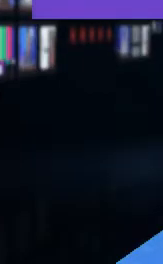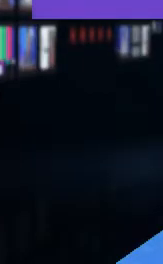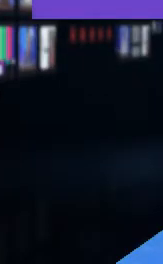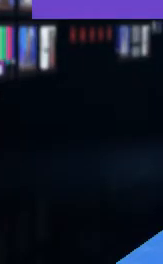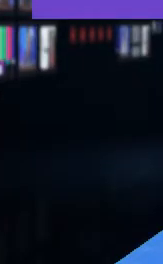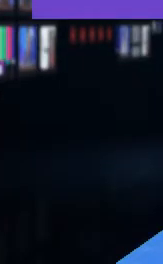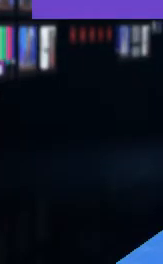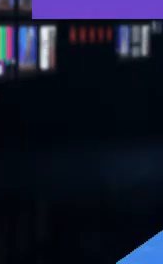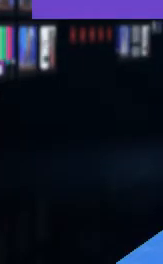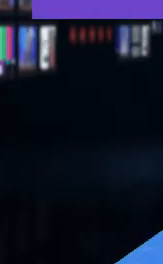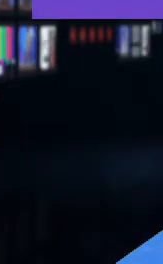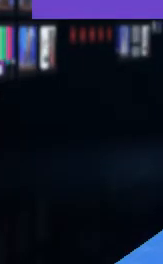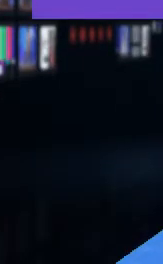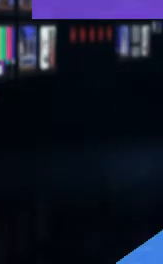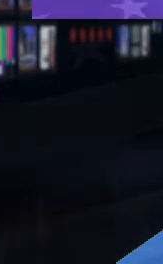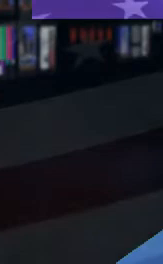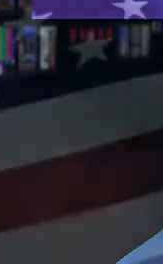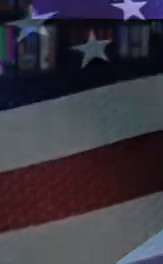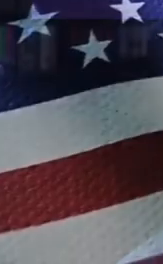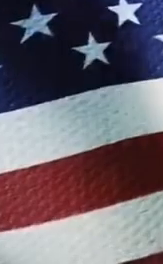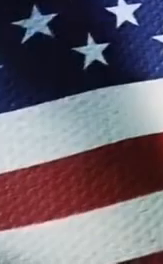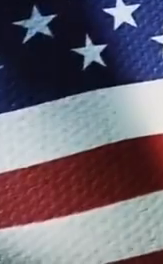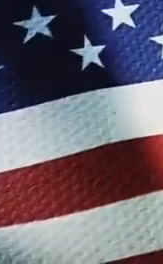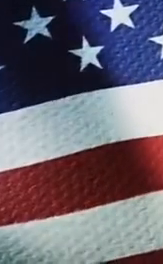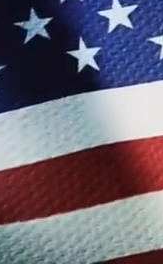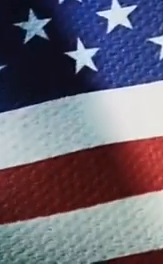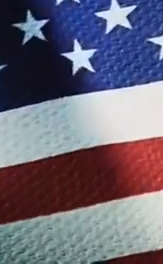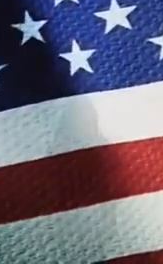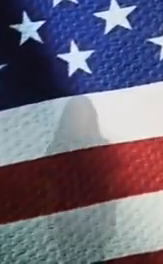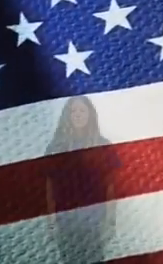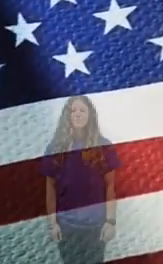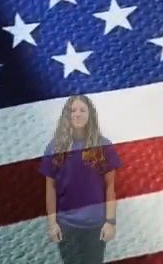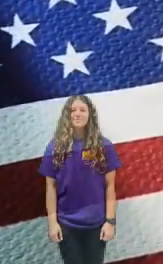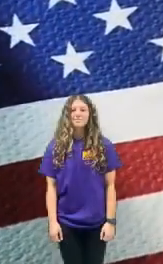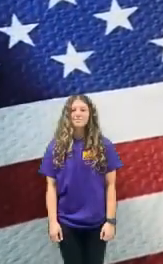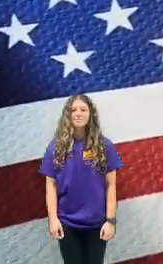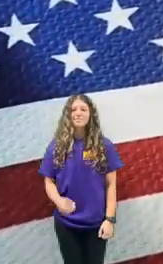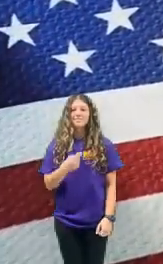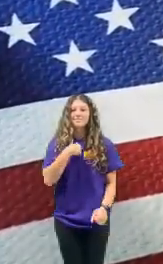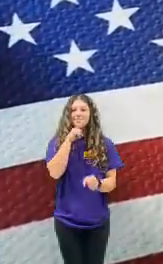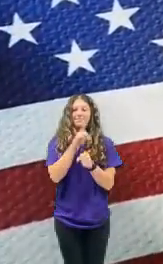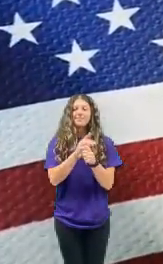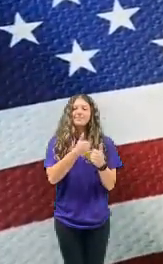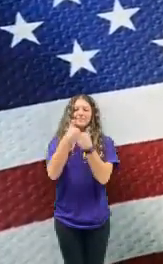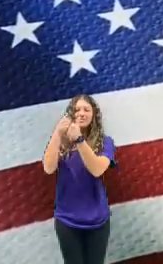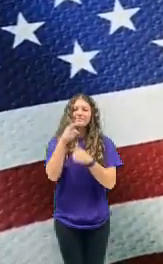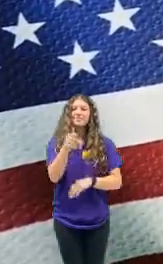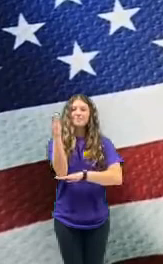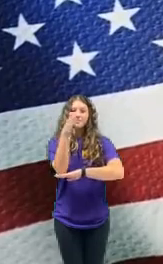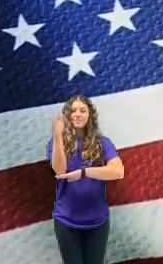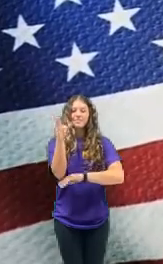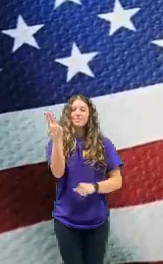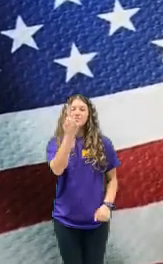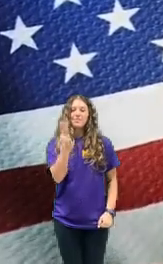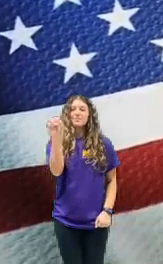morning, Golden Flashes. Today is November 28th, and it's a V-Day. Please stand for the pledge. I pledge allegiance to the